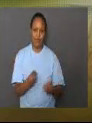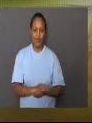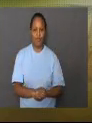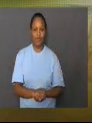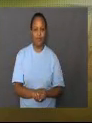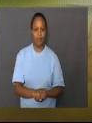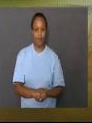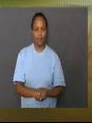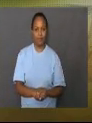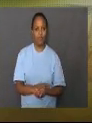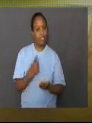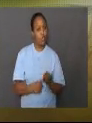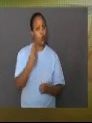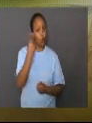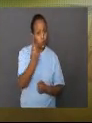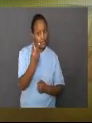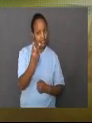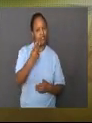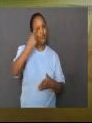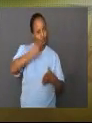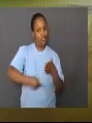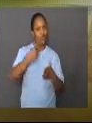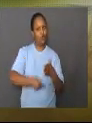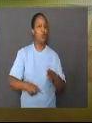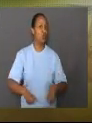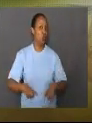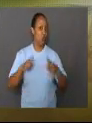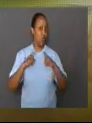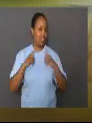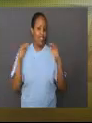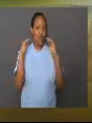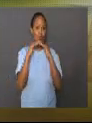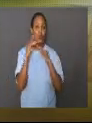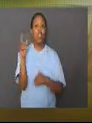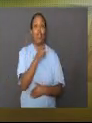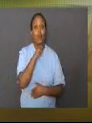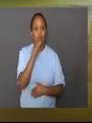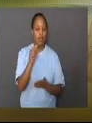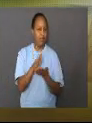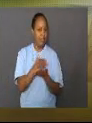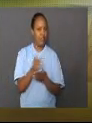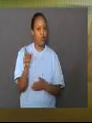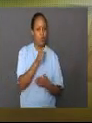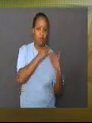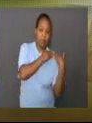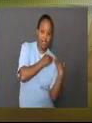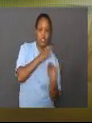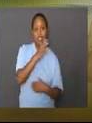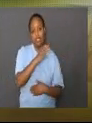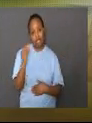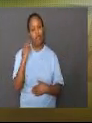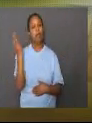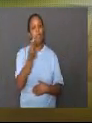would be two main consequences of an unequal balance between burdens